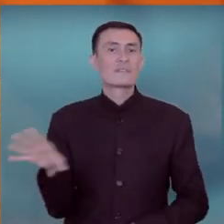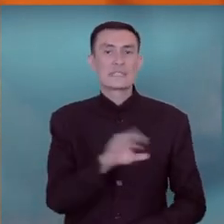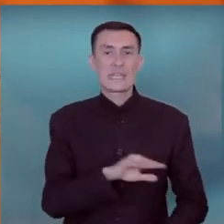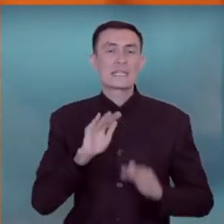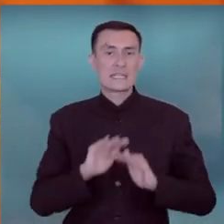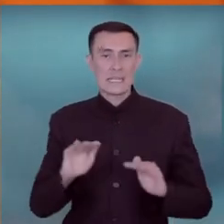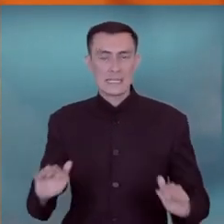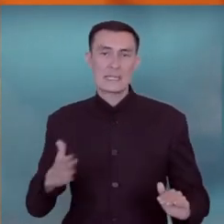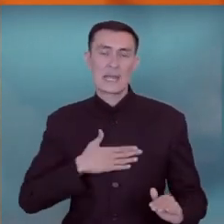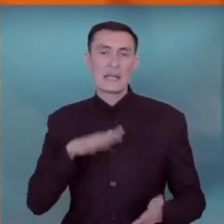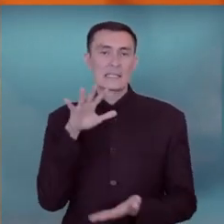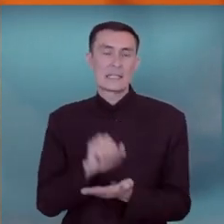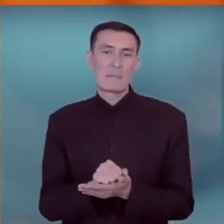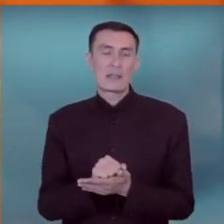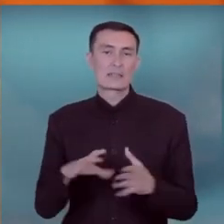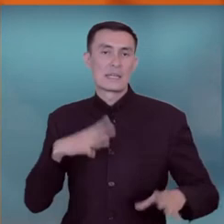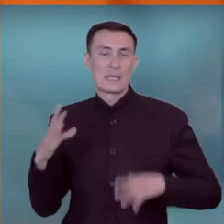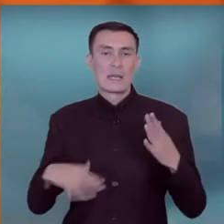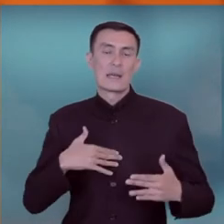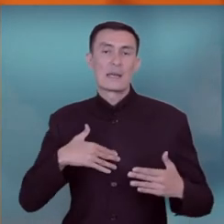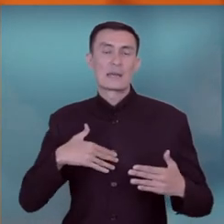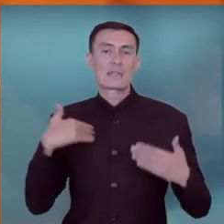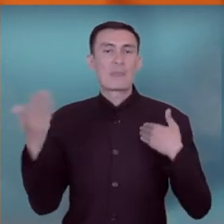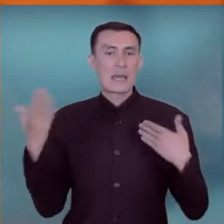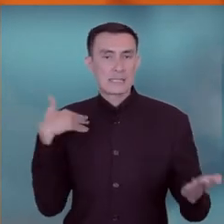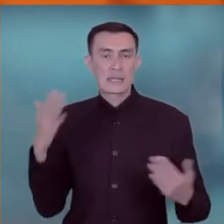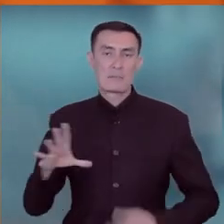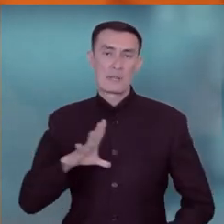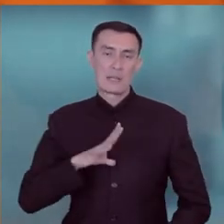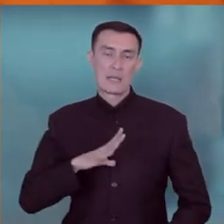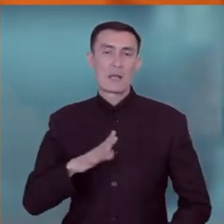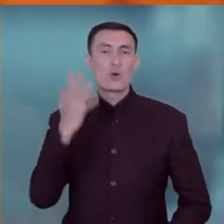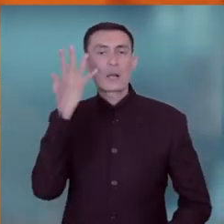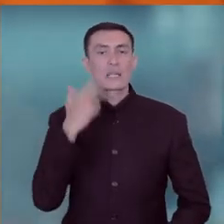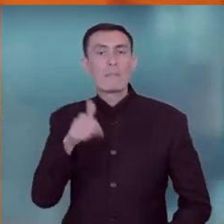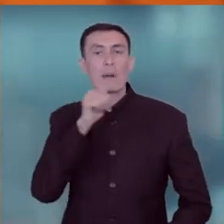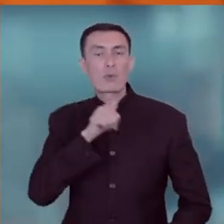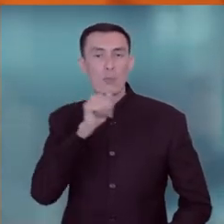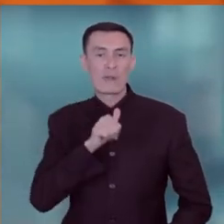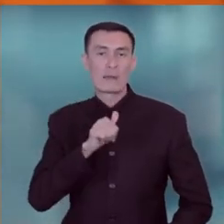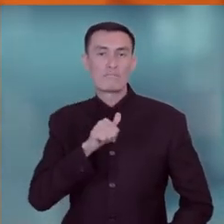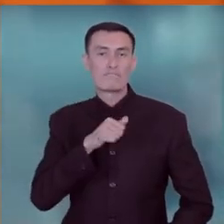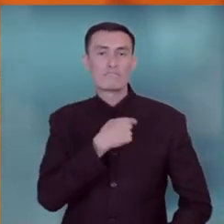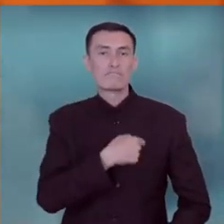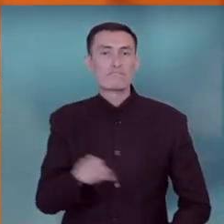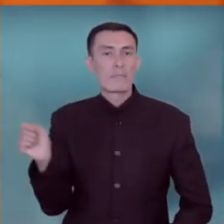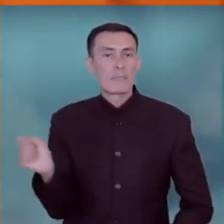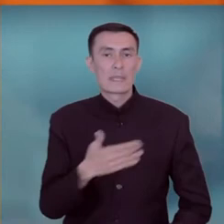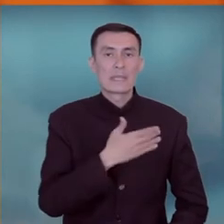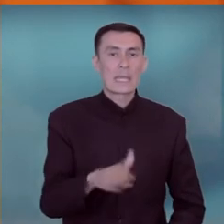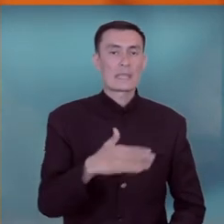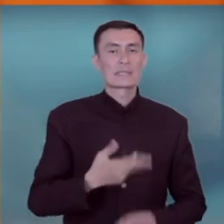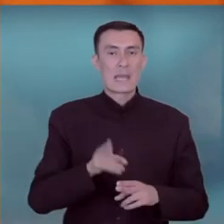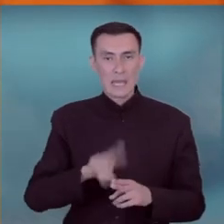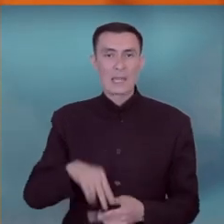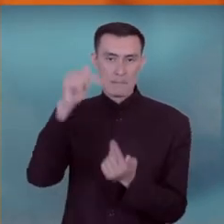sports clubs, like all children. I was fond of gymnastics, but when I tried tennis, I understood that